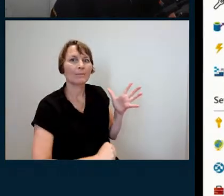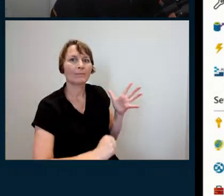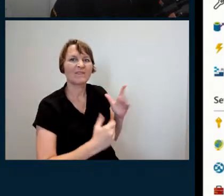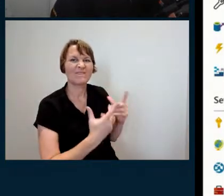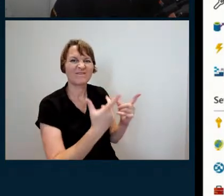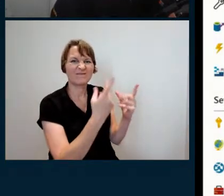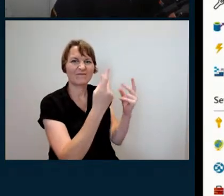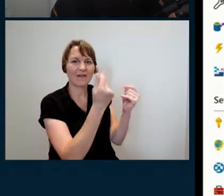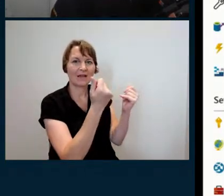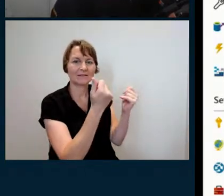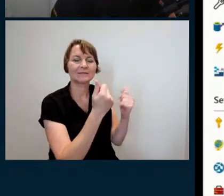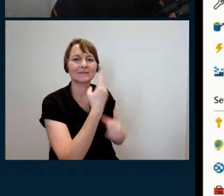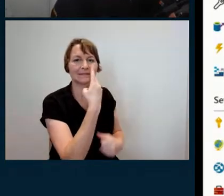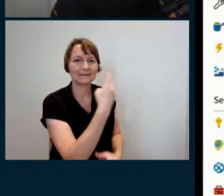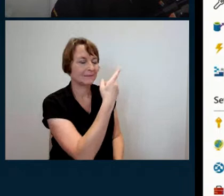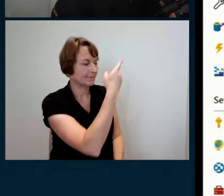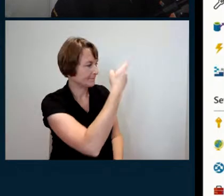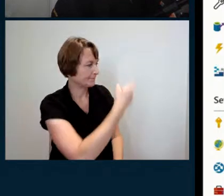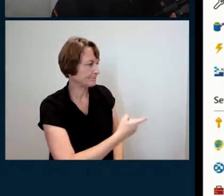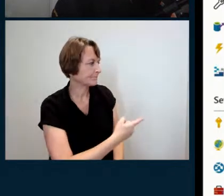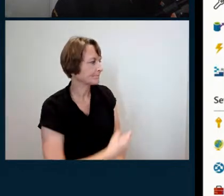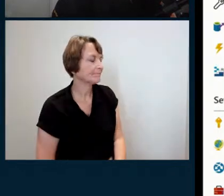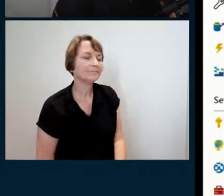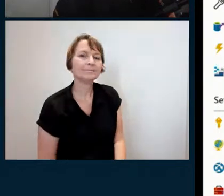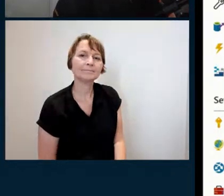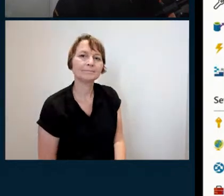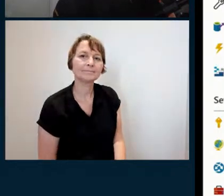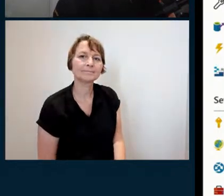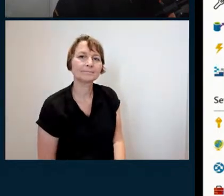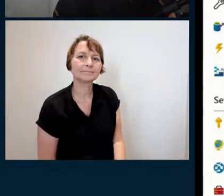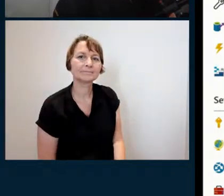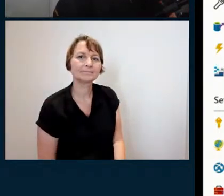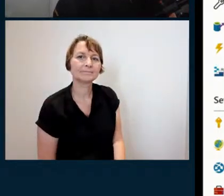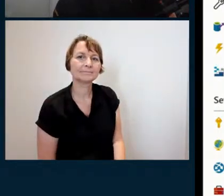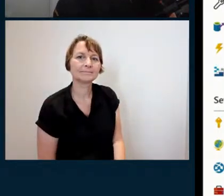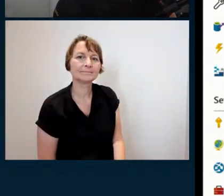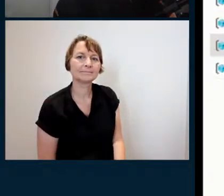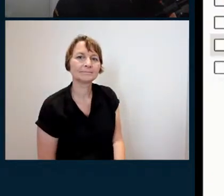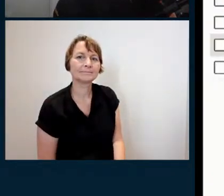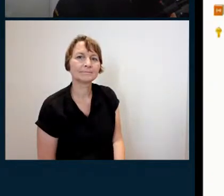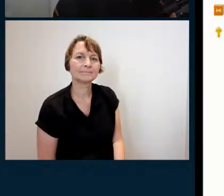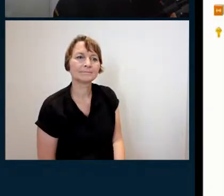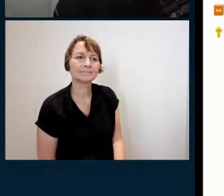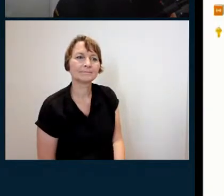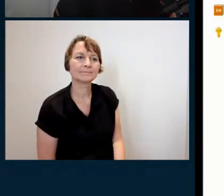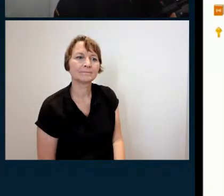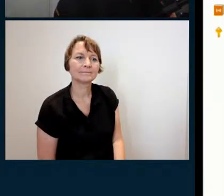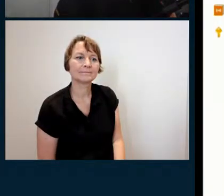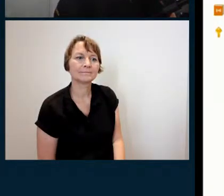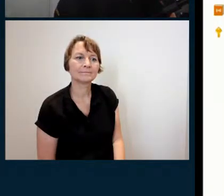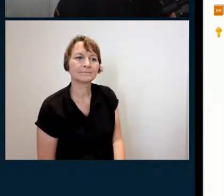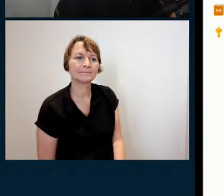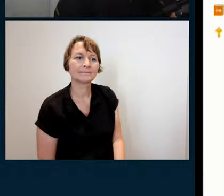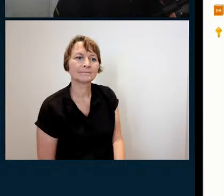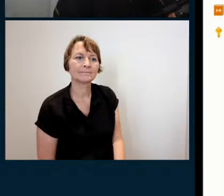tags, and here you can see that I have set the tag auto-delete to true and not for the other one.